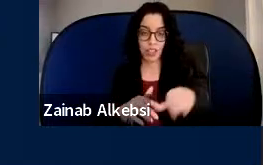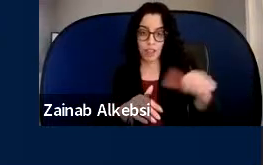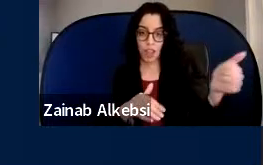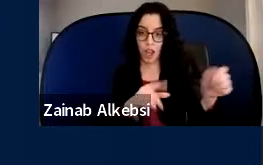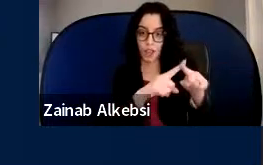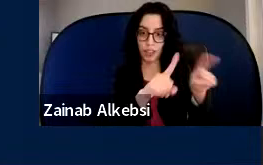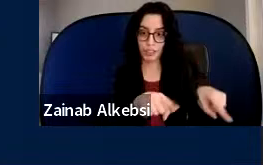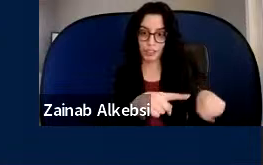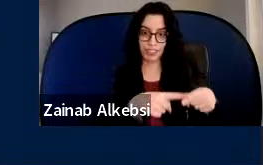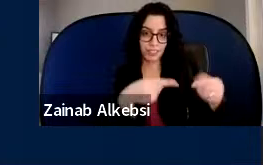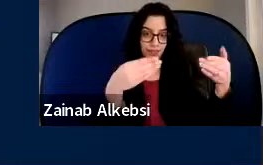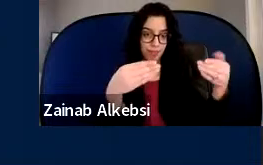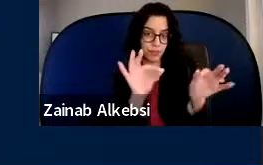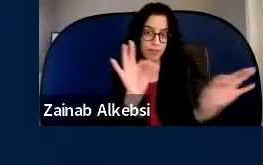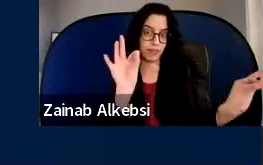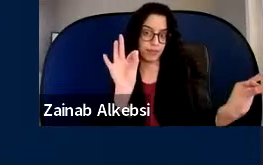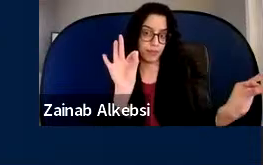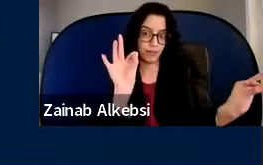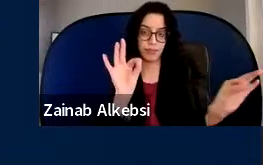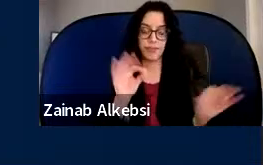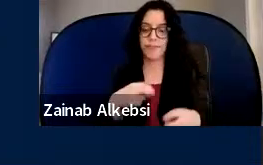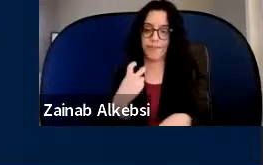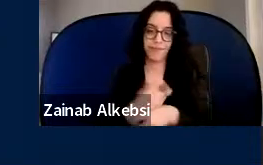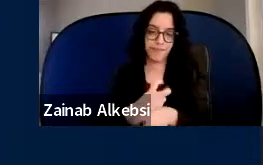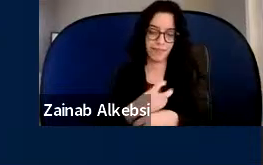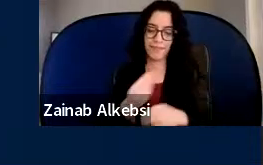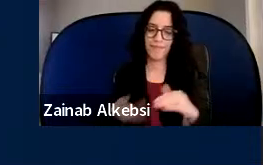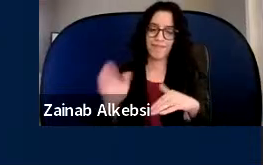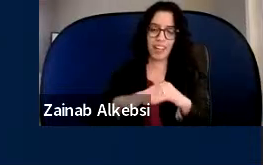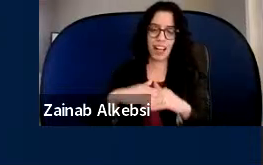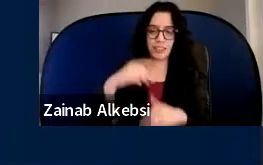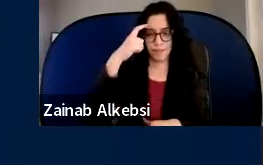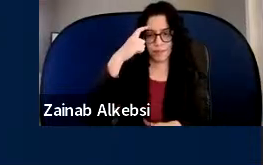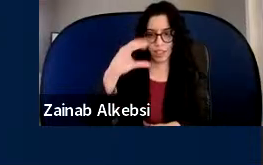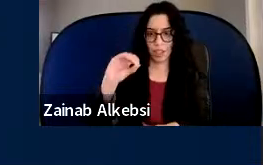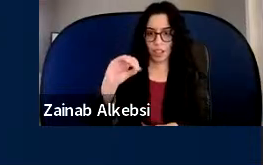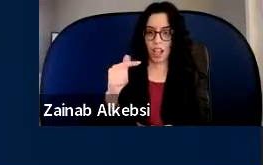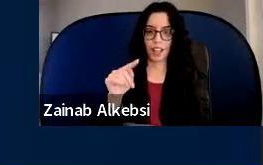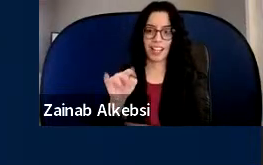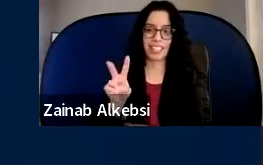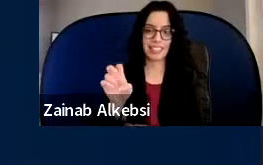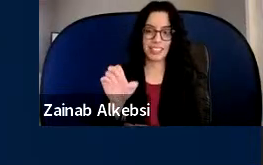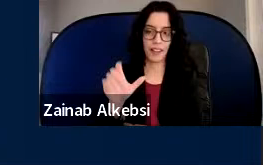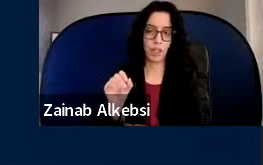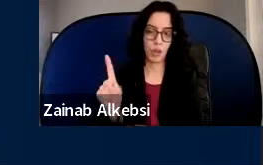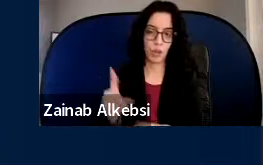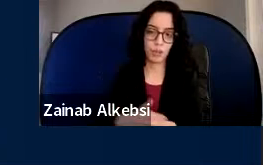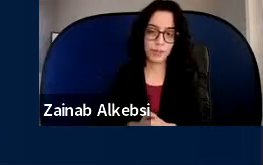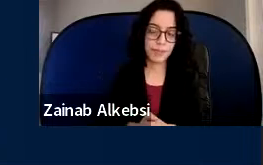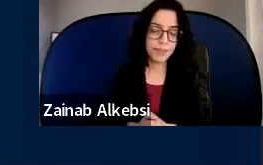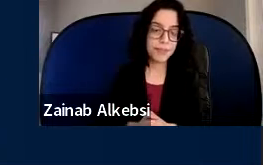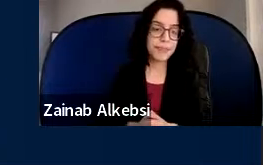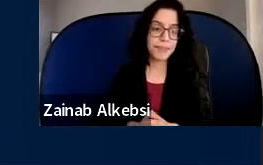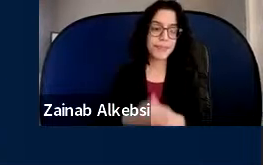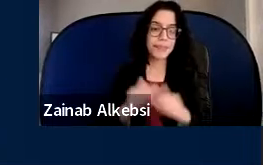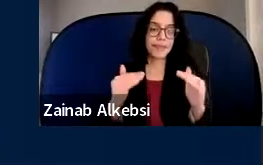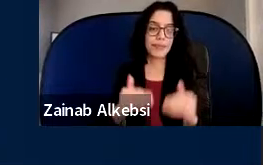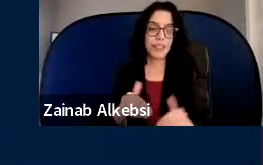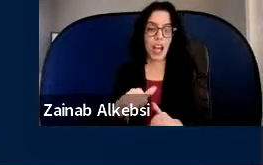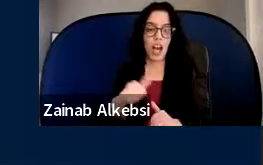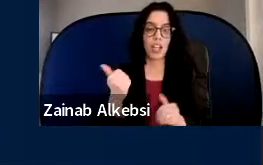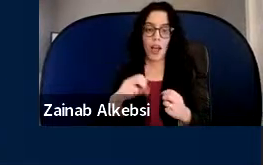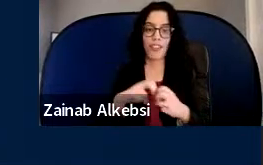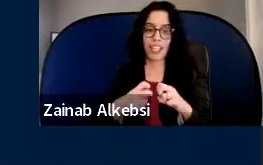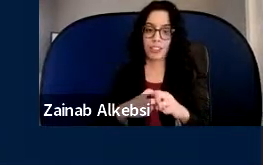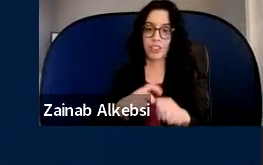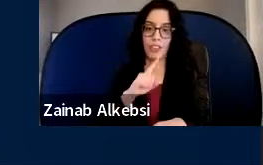at the interpreter to get the information effectively. That means that your attention is divided, and that makes it very hard cognitively